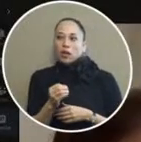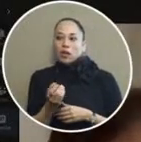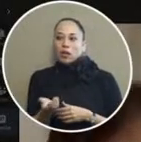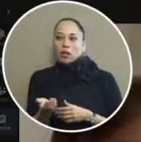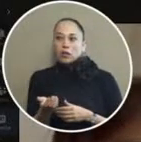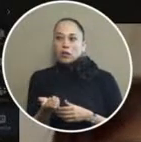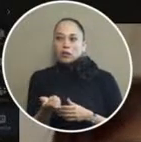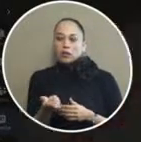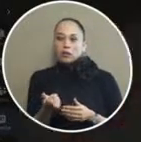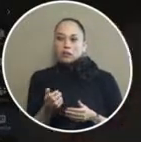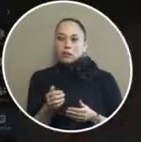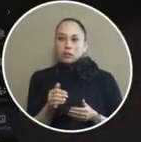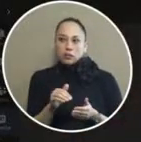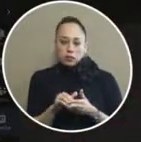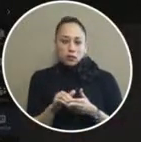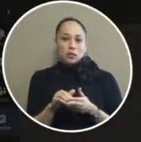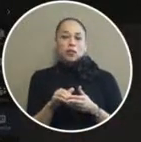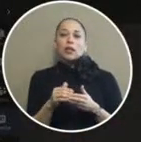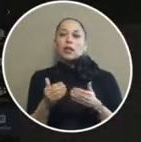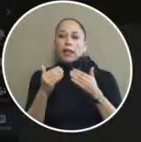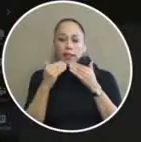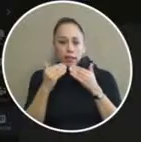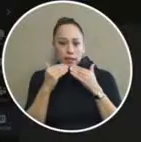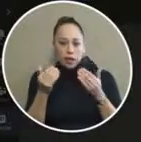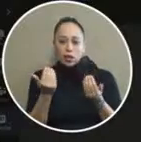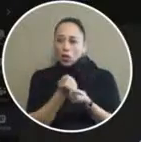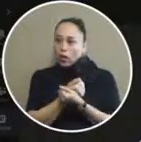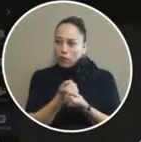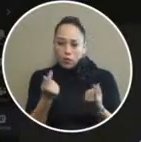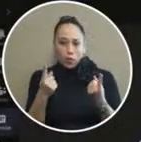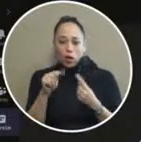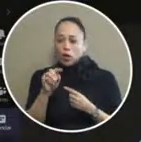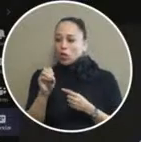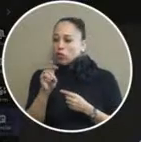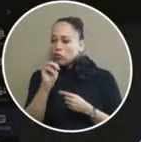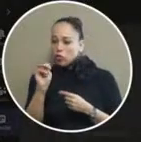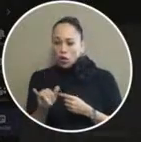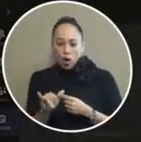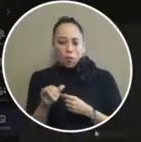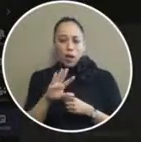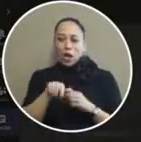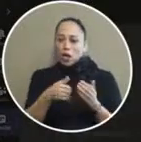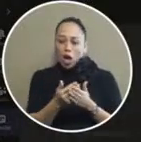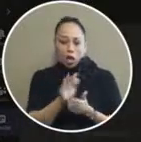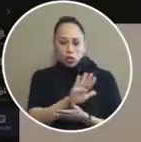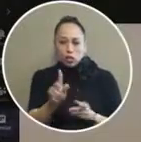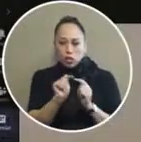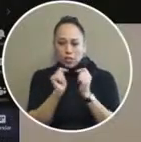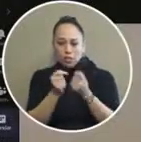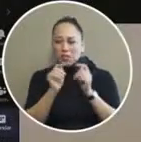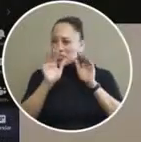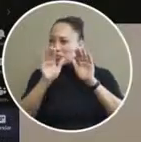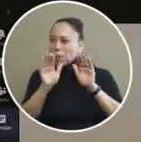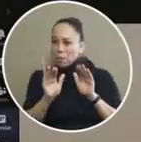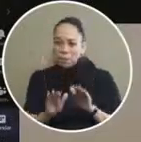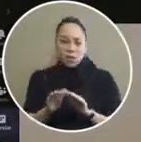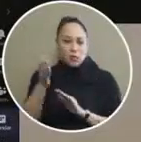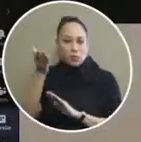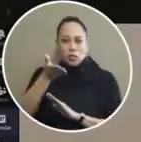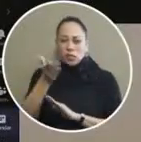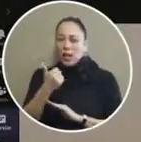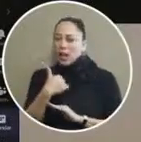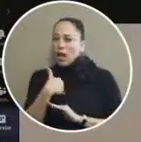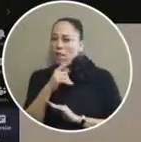the sentiments of my colleagues, and thank you so much, Tommy, and all your team for the tremendous presentations. I